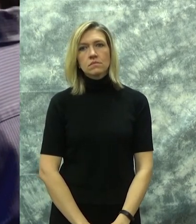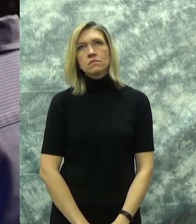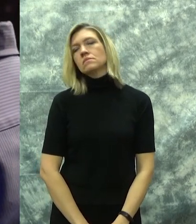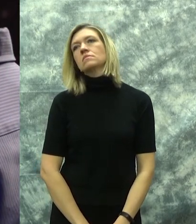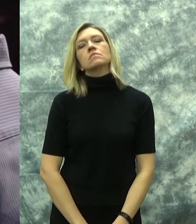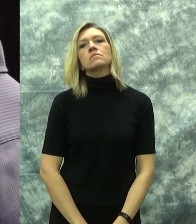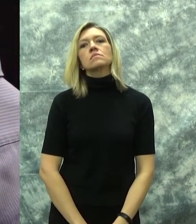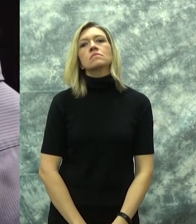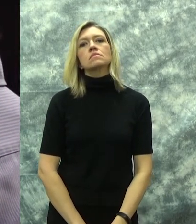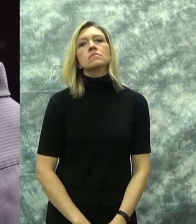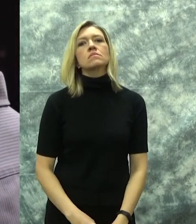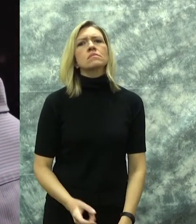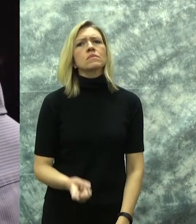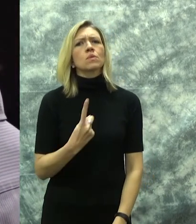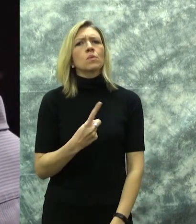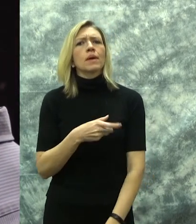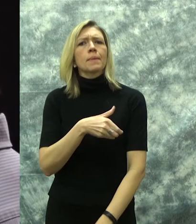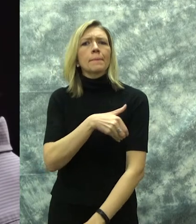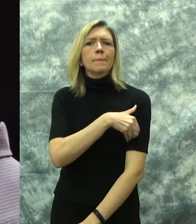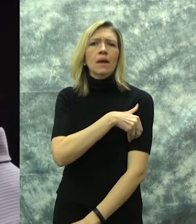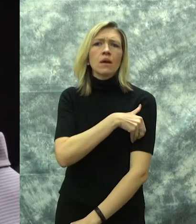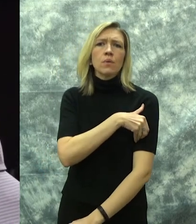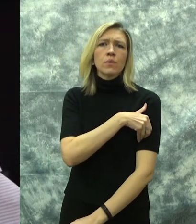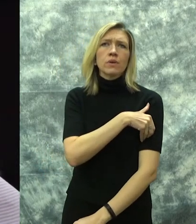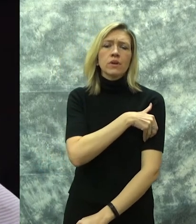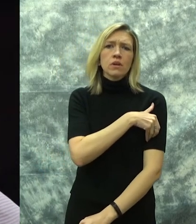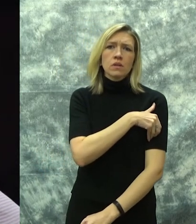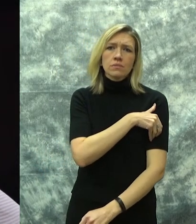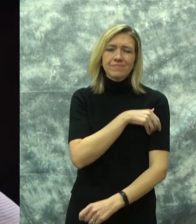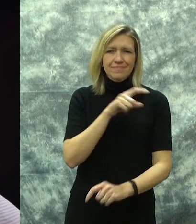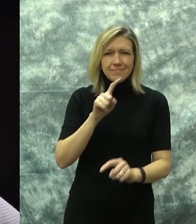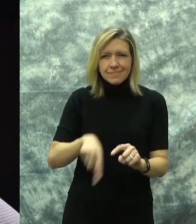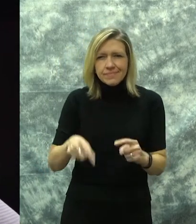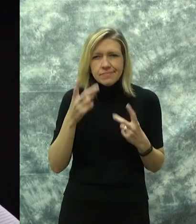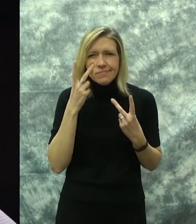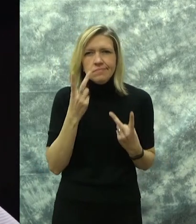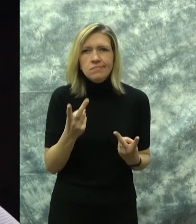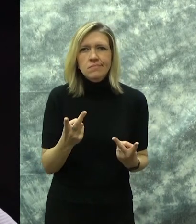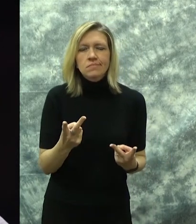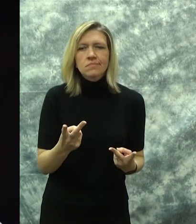There's one power, invisible,